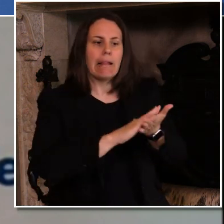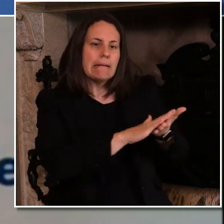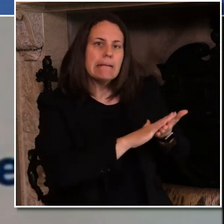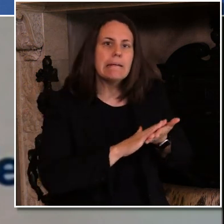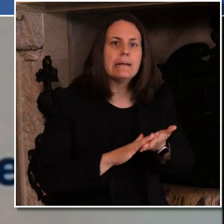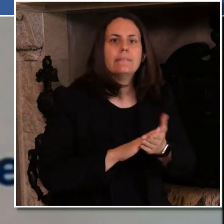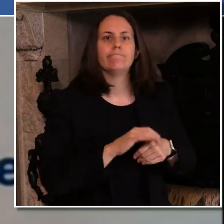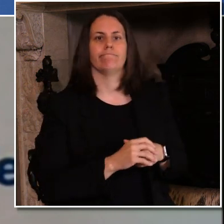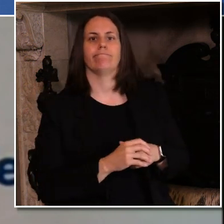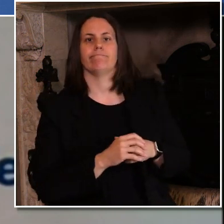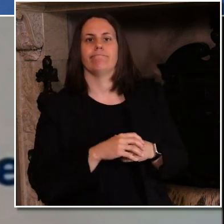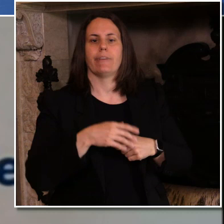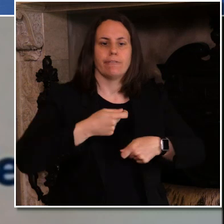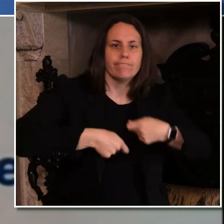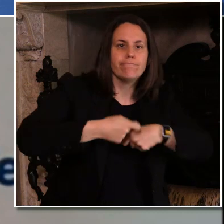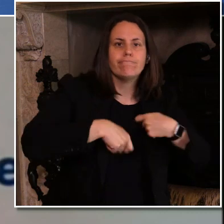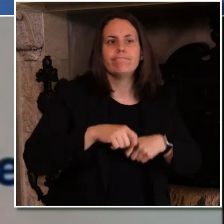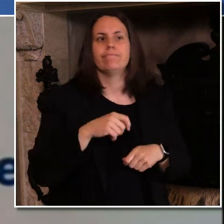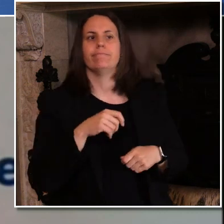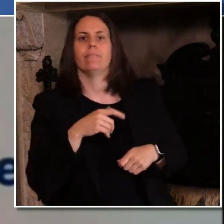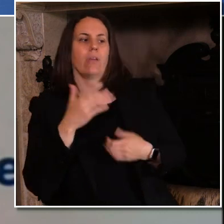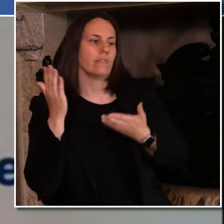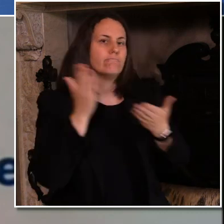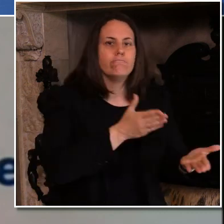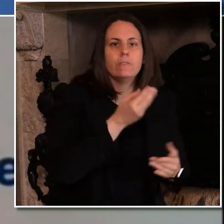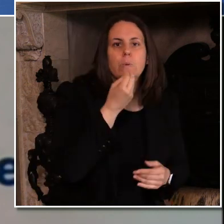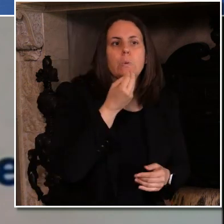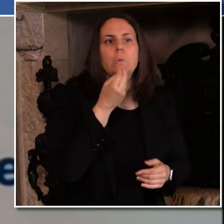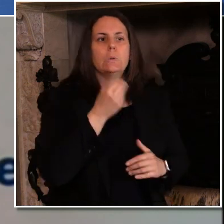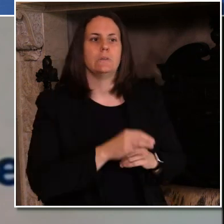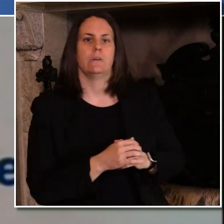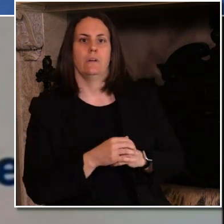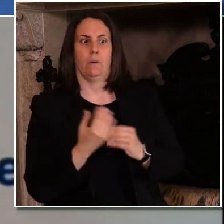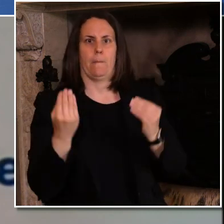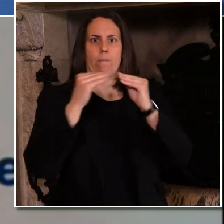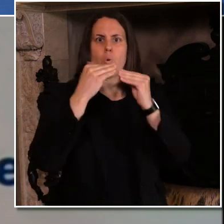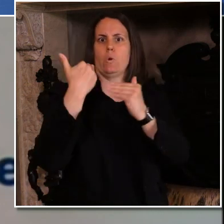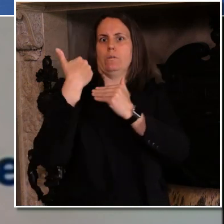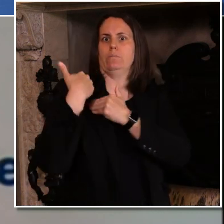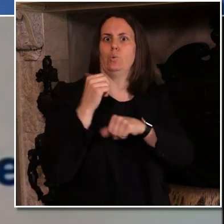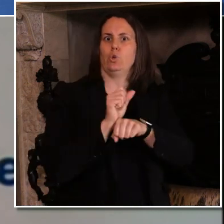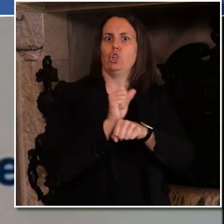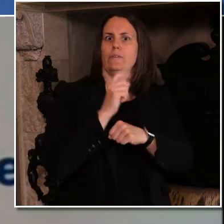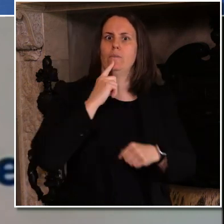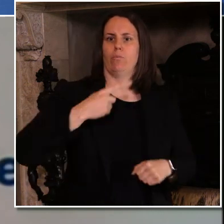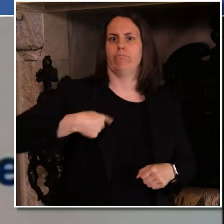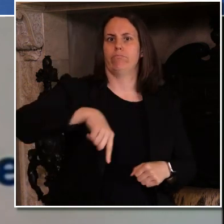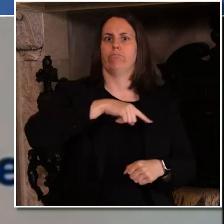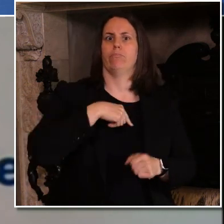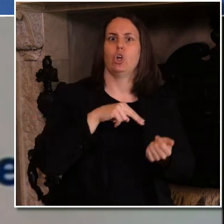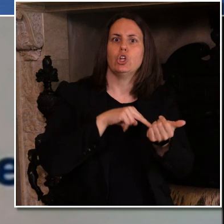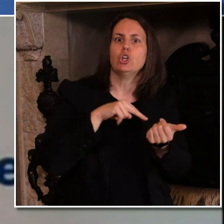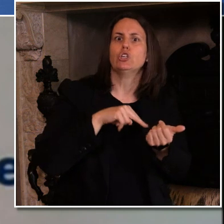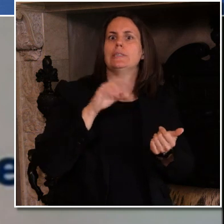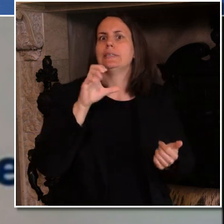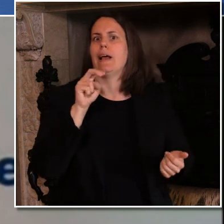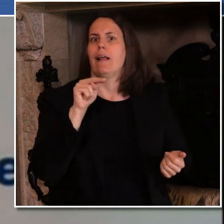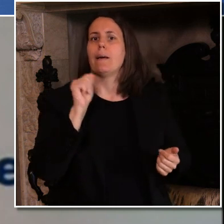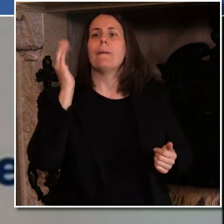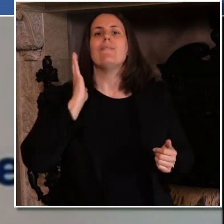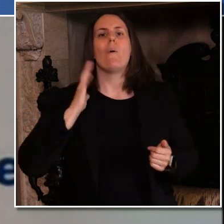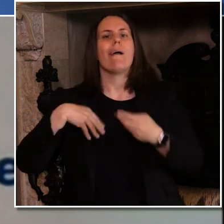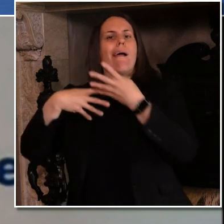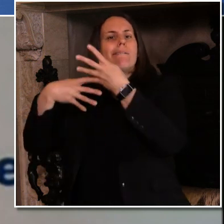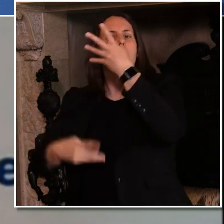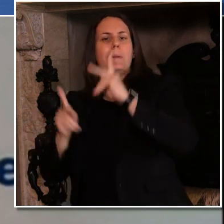example. The stressors for these staff members are huge. Patients with COVID-19 can get sick very quickly.